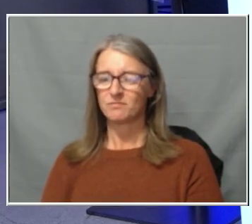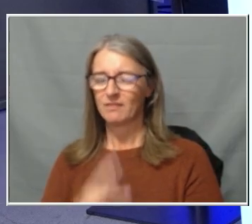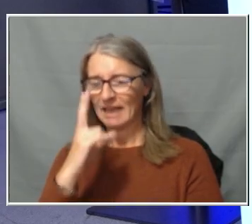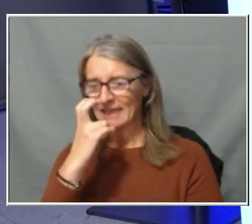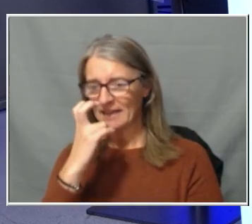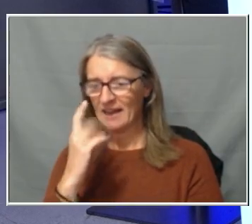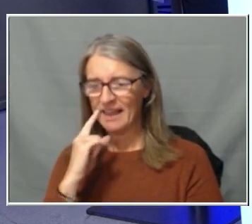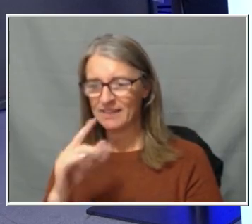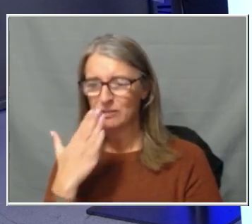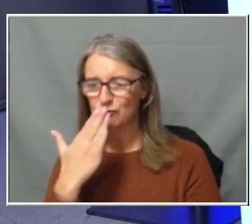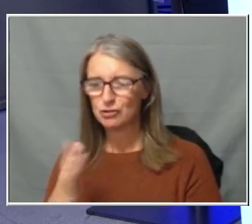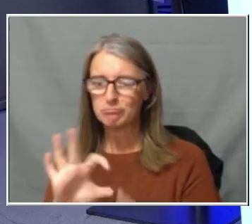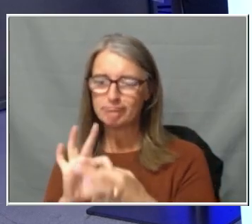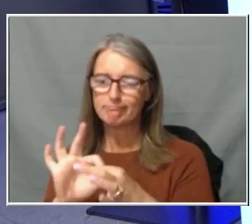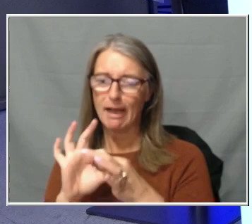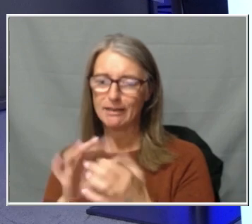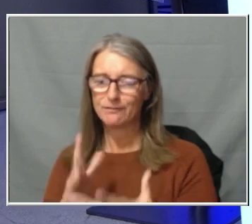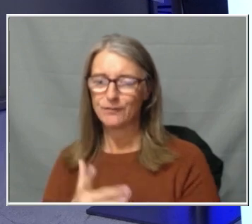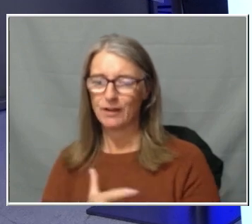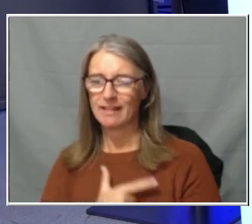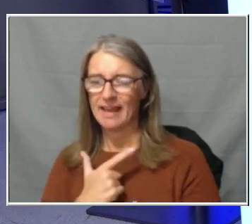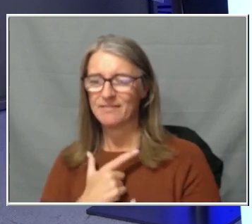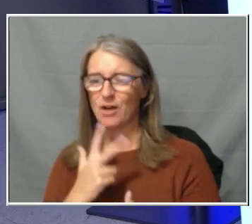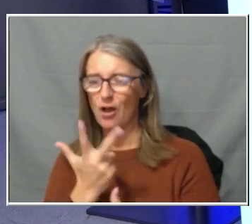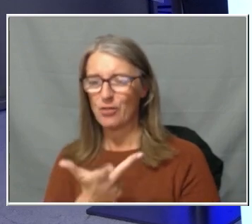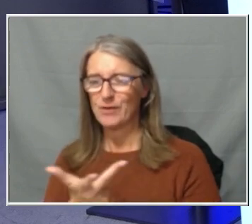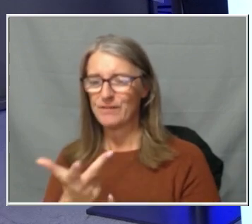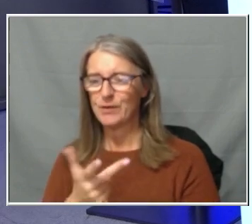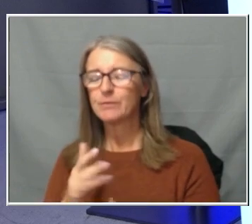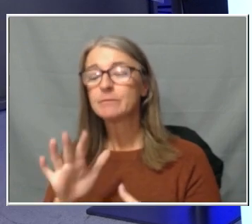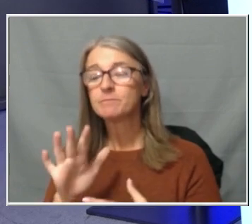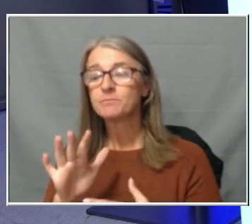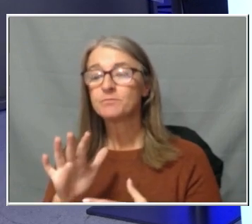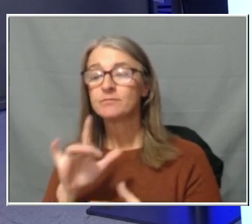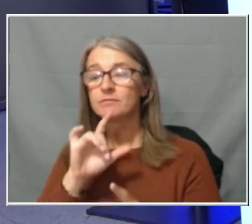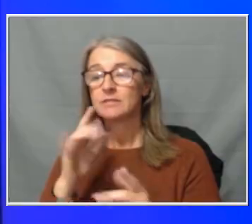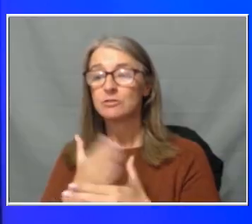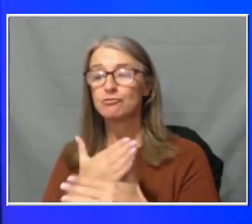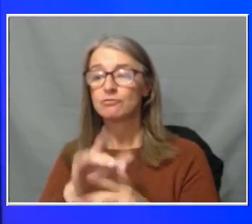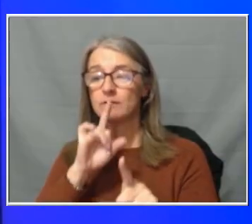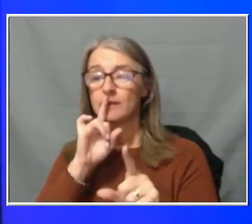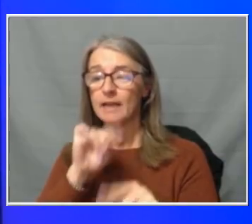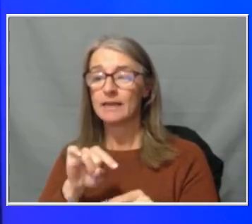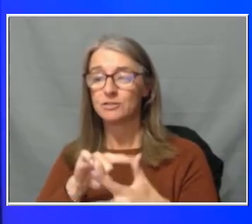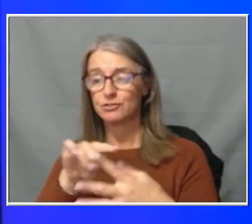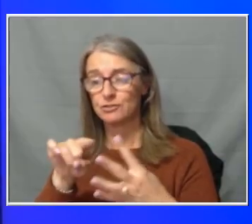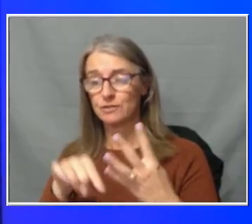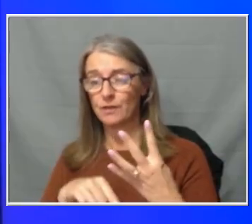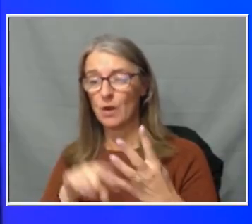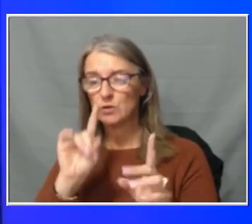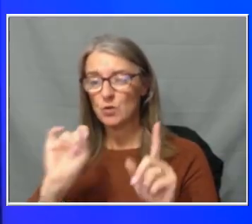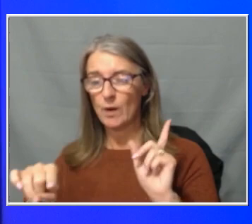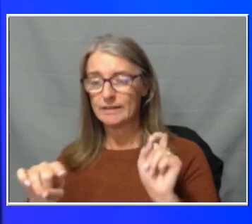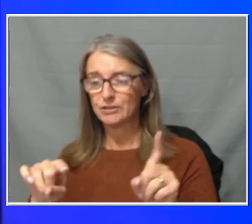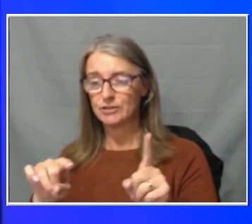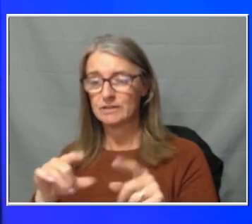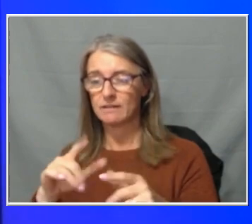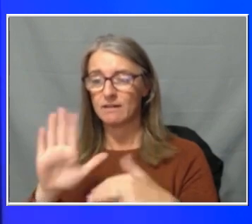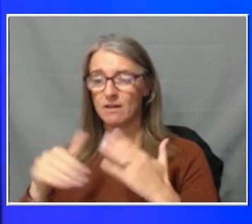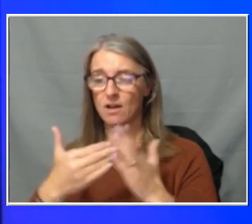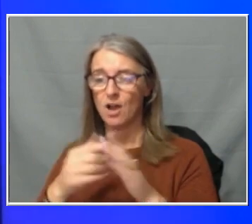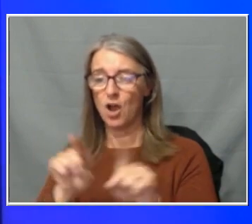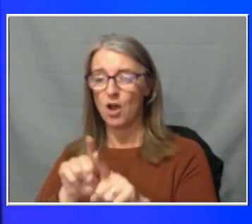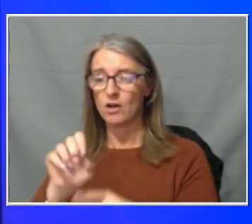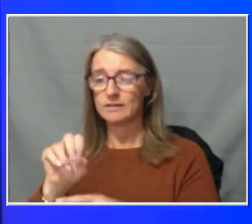guys are kind of bonded for life, all three of you. So we want to share the answers to today's quiz questions that we asked off the top of the show. We ask, all